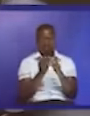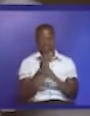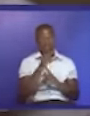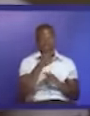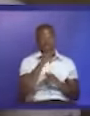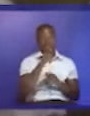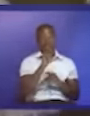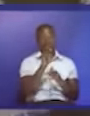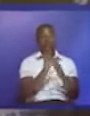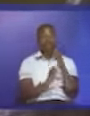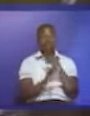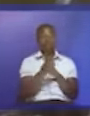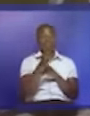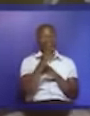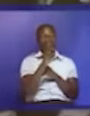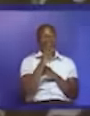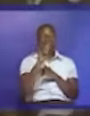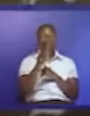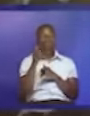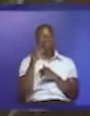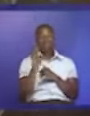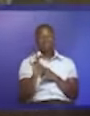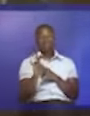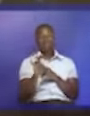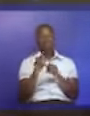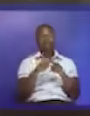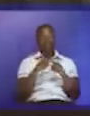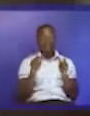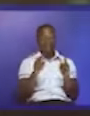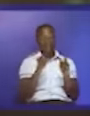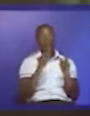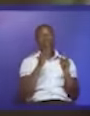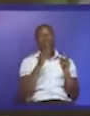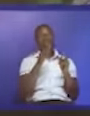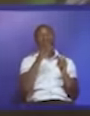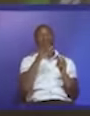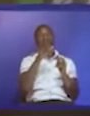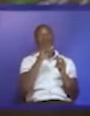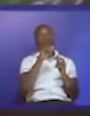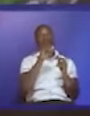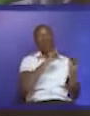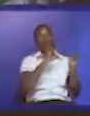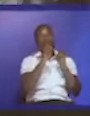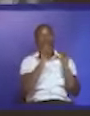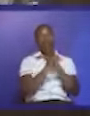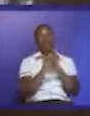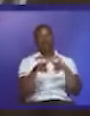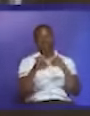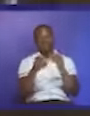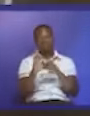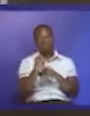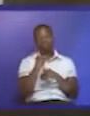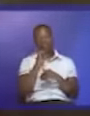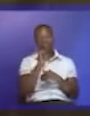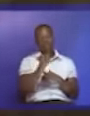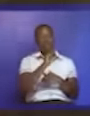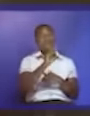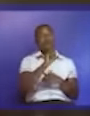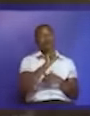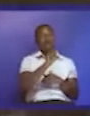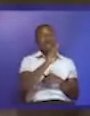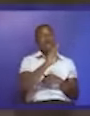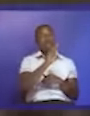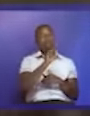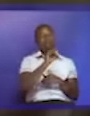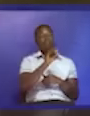1, 26 to 28. But the dominion given to man is not absolute dominion. The dominion given to man